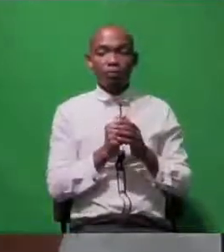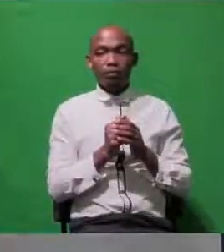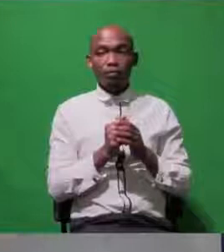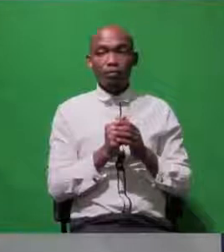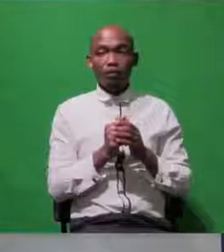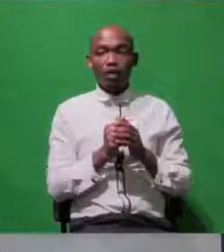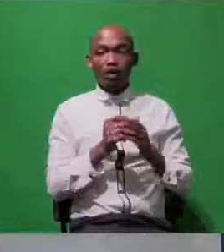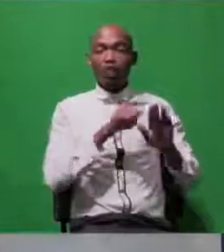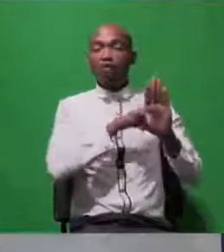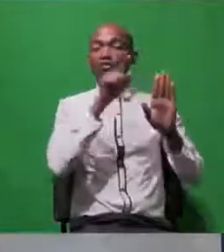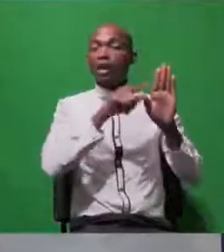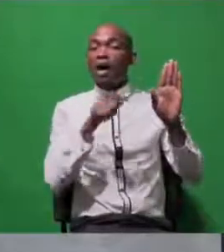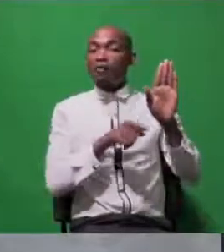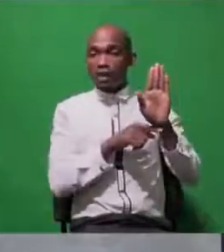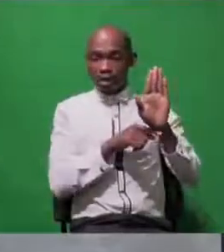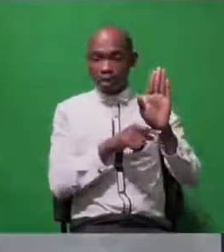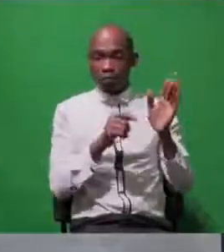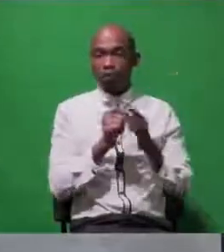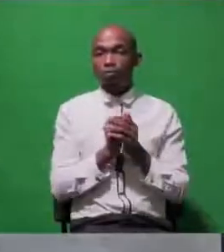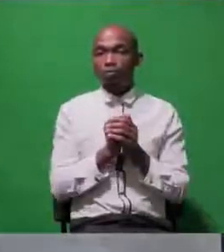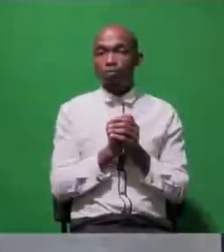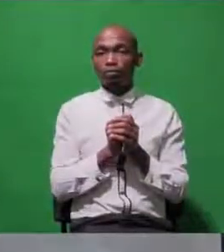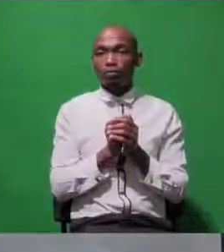of Africans